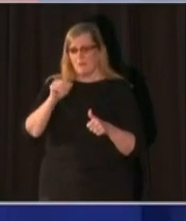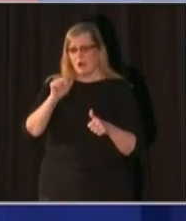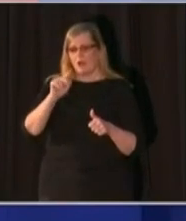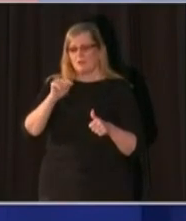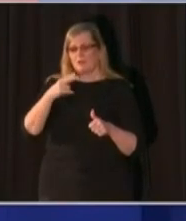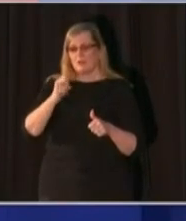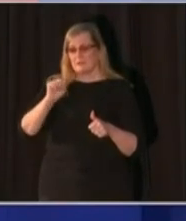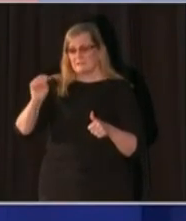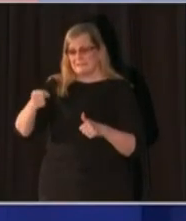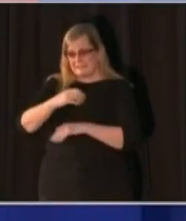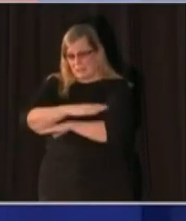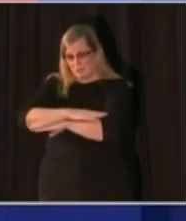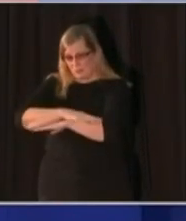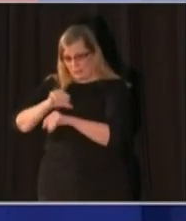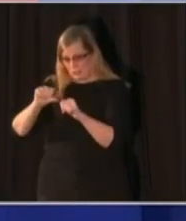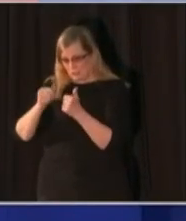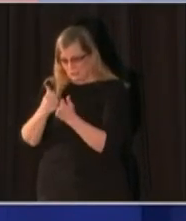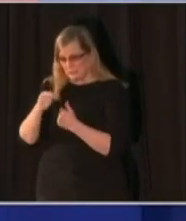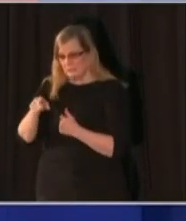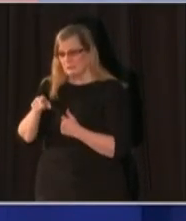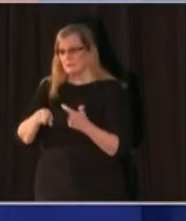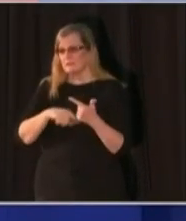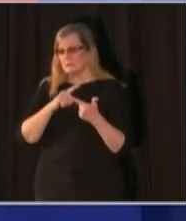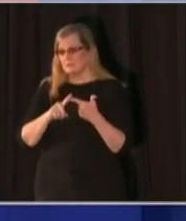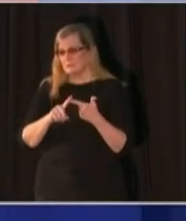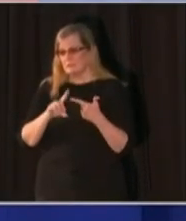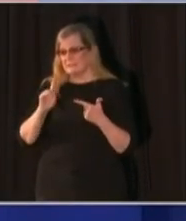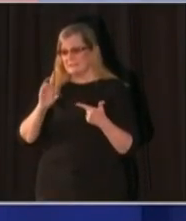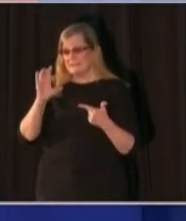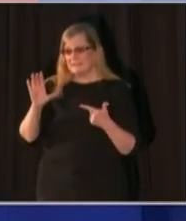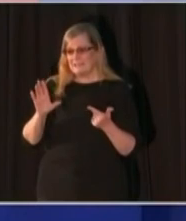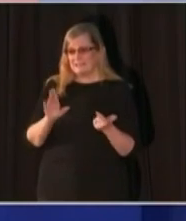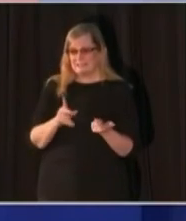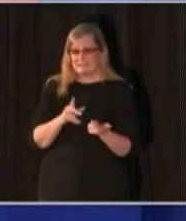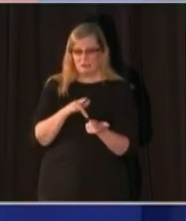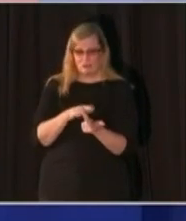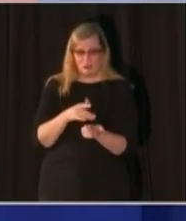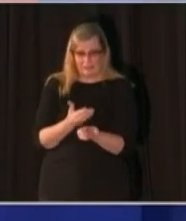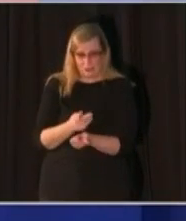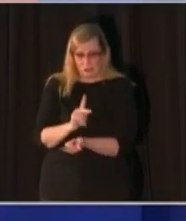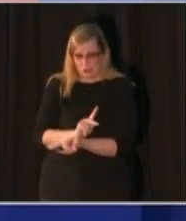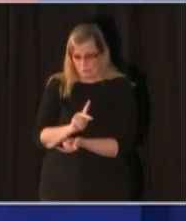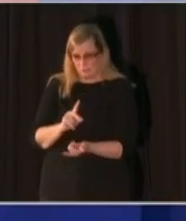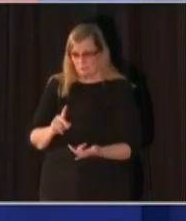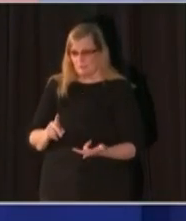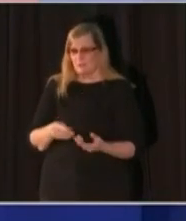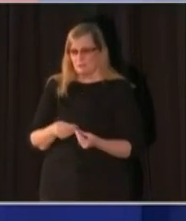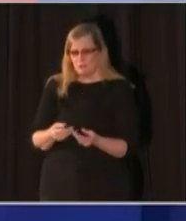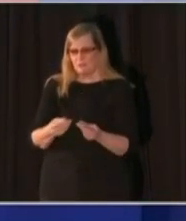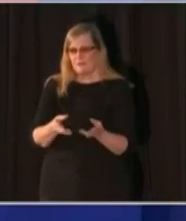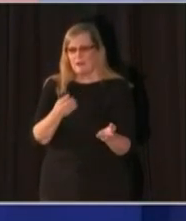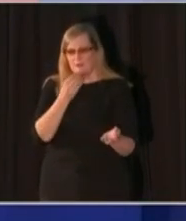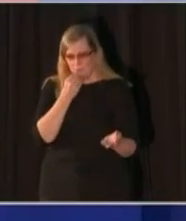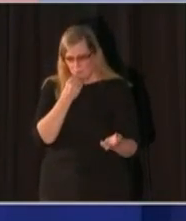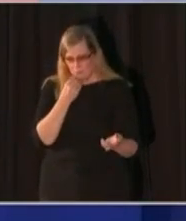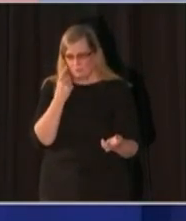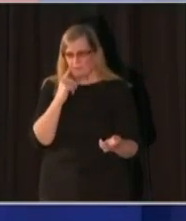in addition to the meals provided to our DCPS students. These sites are geared